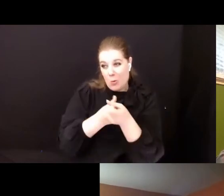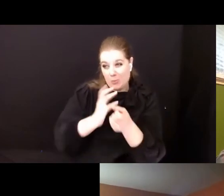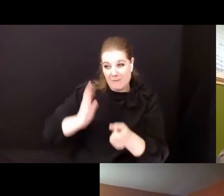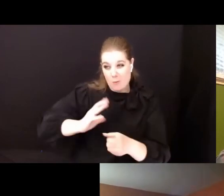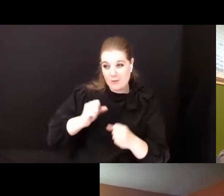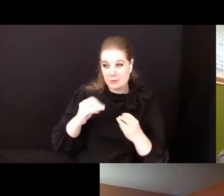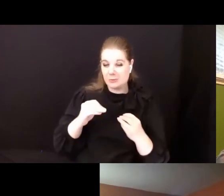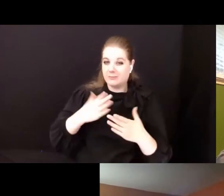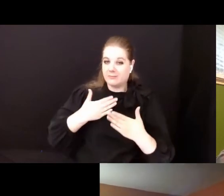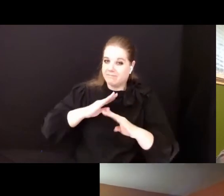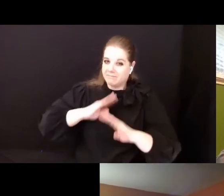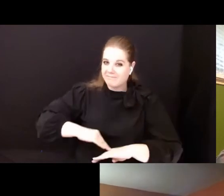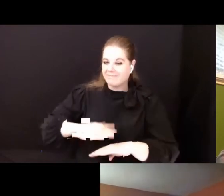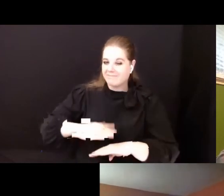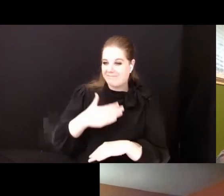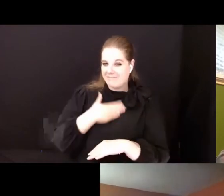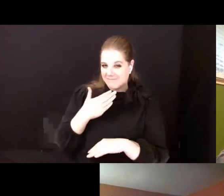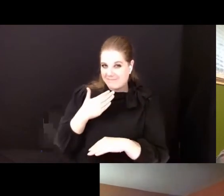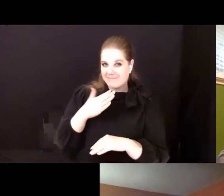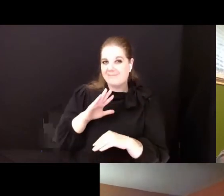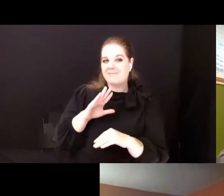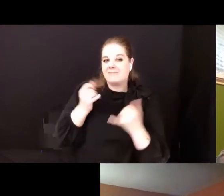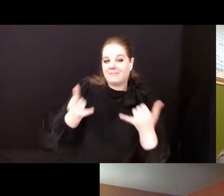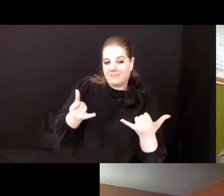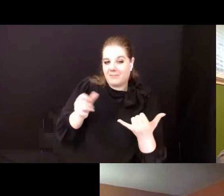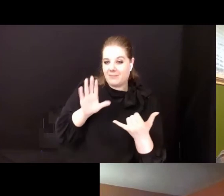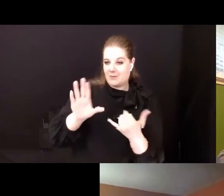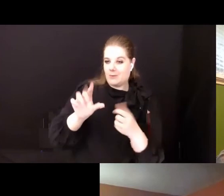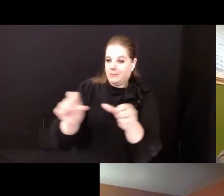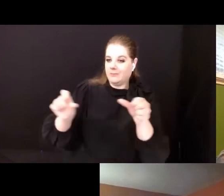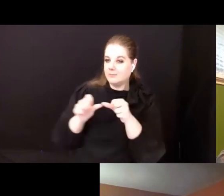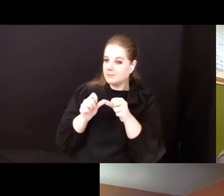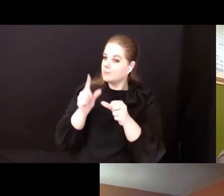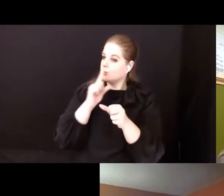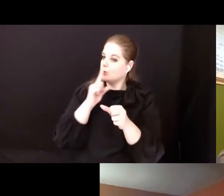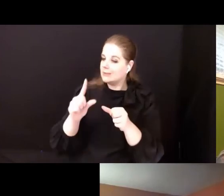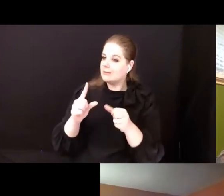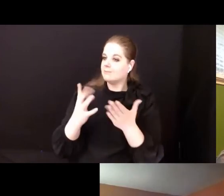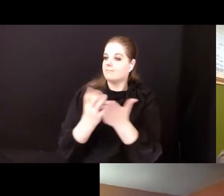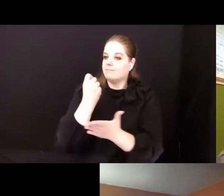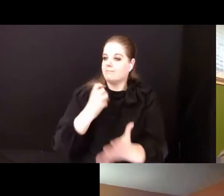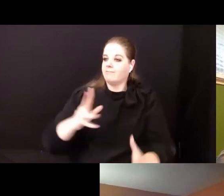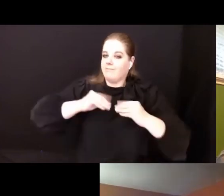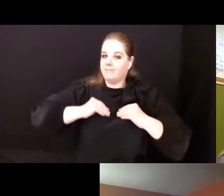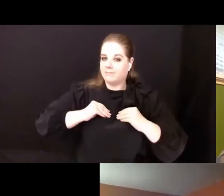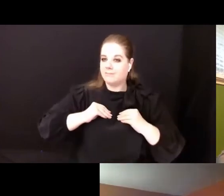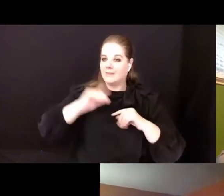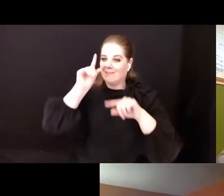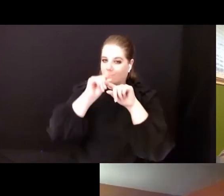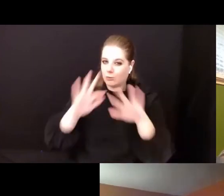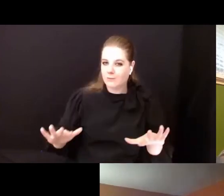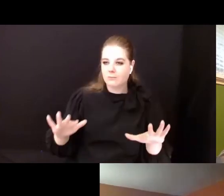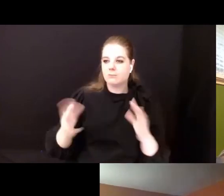glad that you are at a place that embraces diversity and inclusion, such